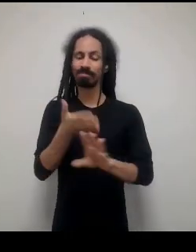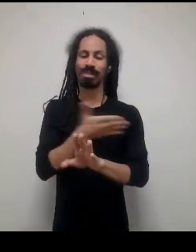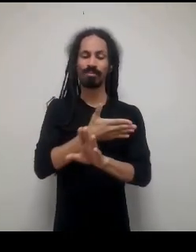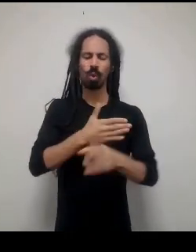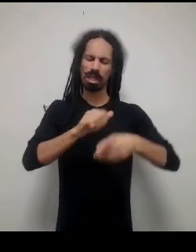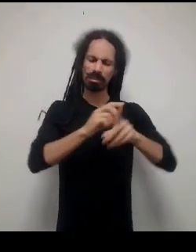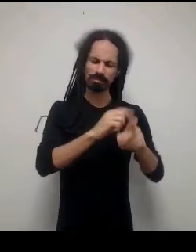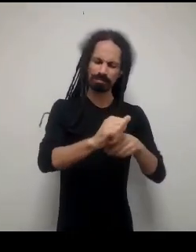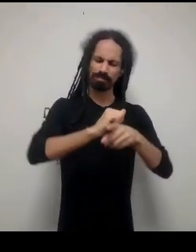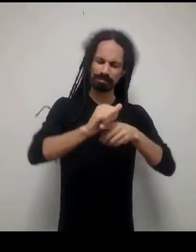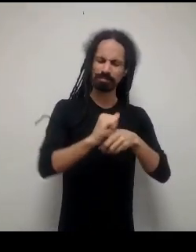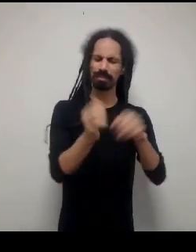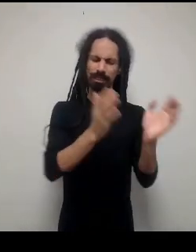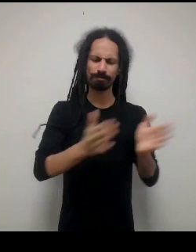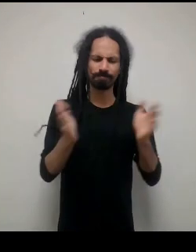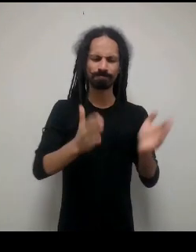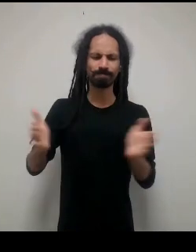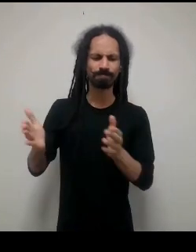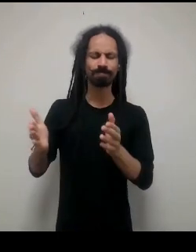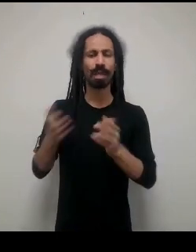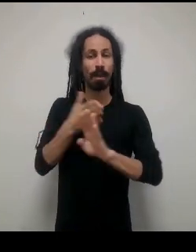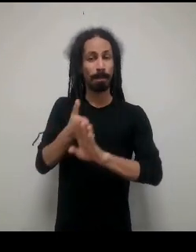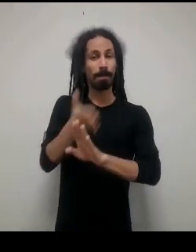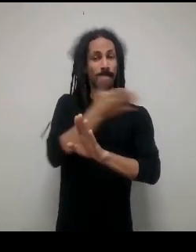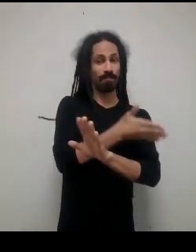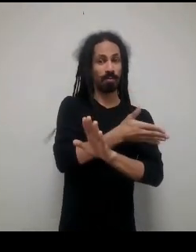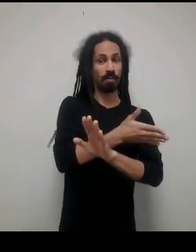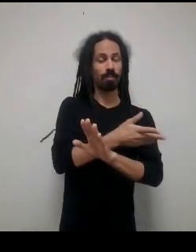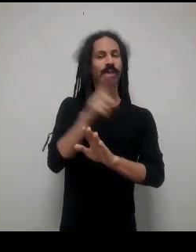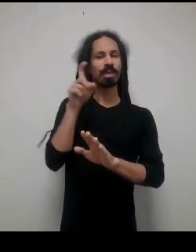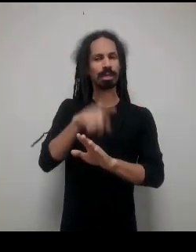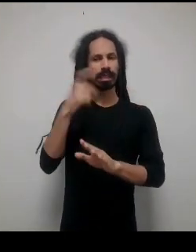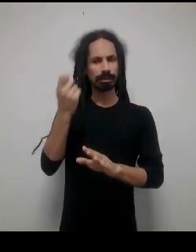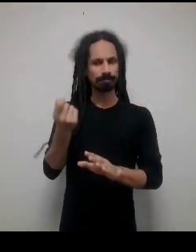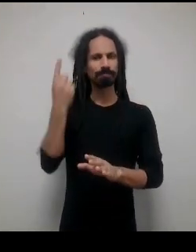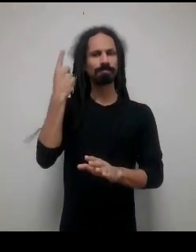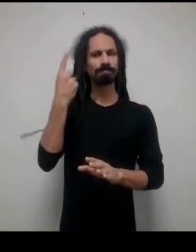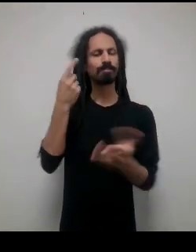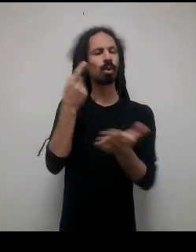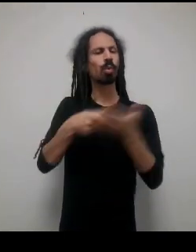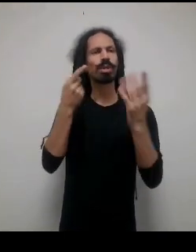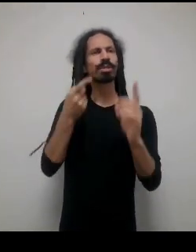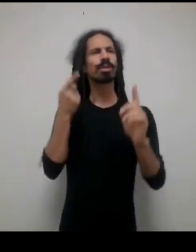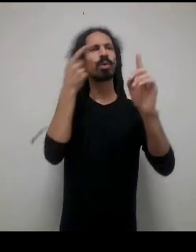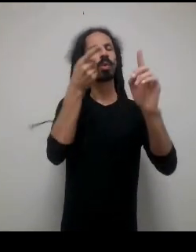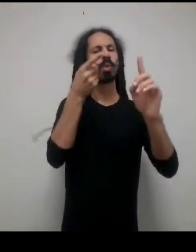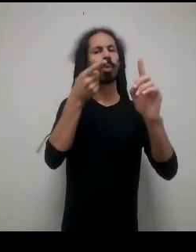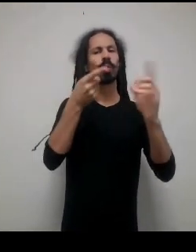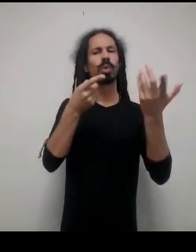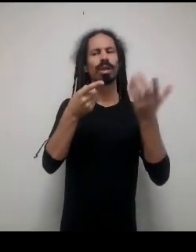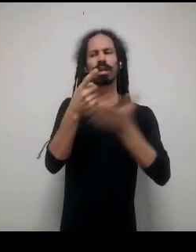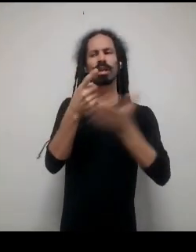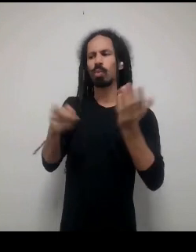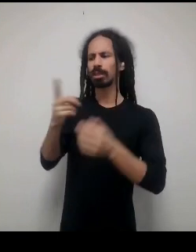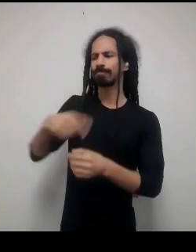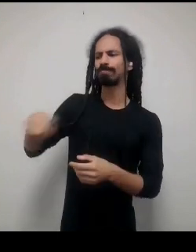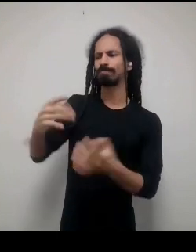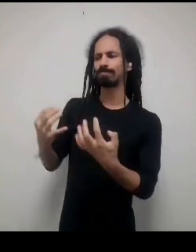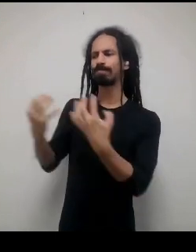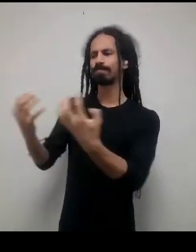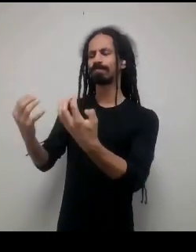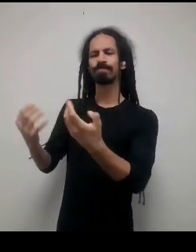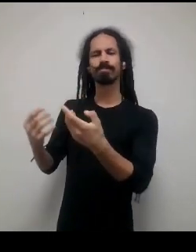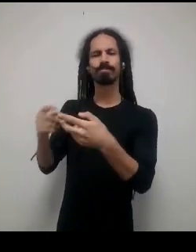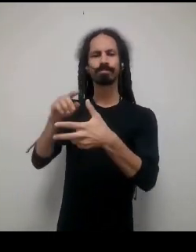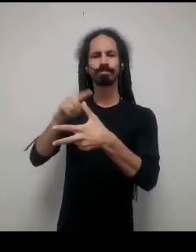into the details of your presentation, you need to know what it is you want your audience to know, to think, or do